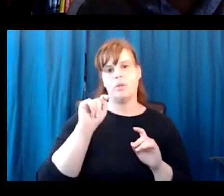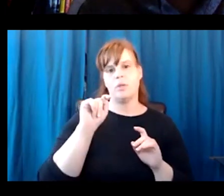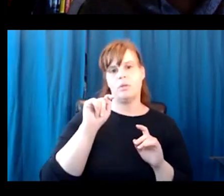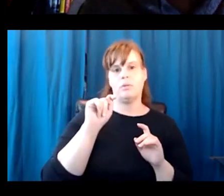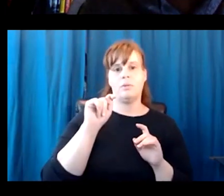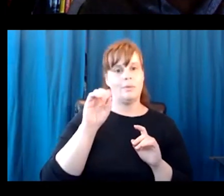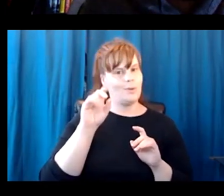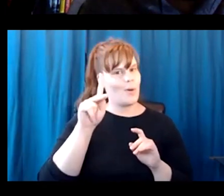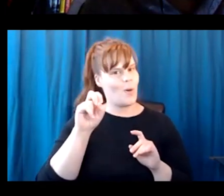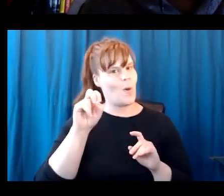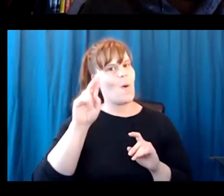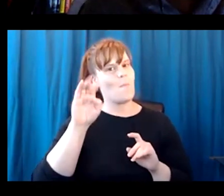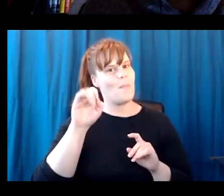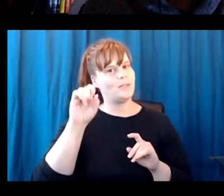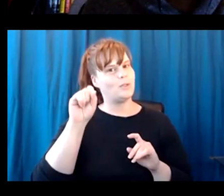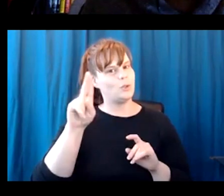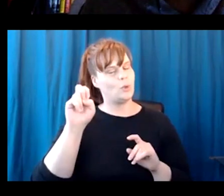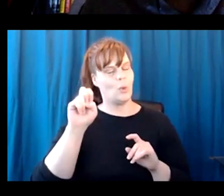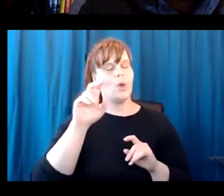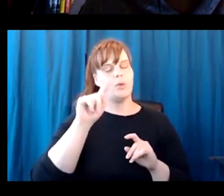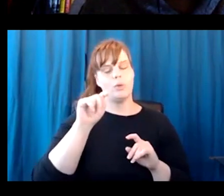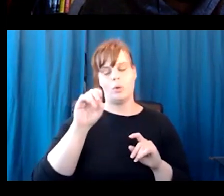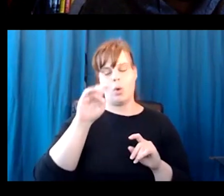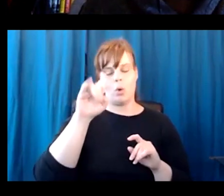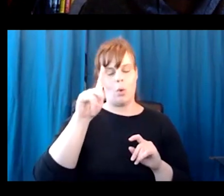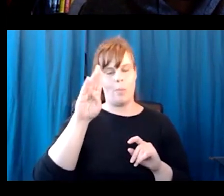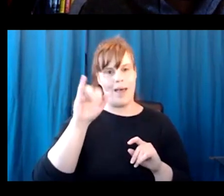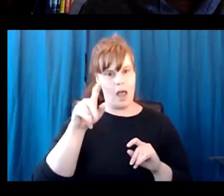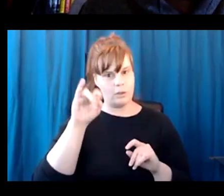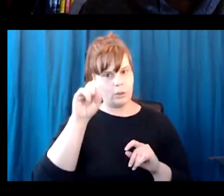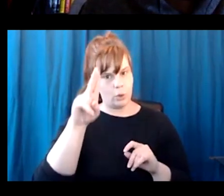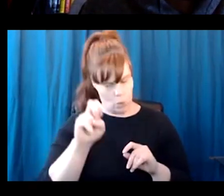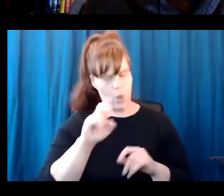Kaisatsu, established in 1911 by the Empire of Japan.